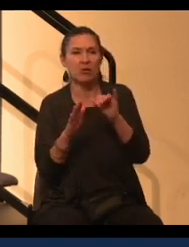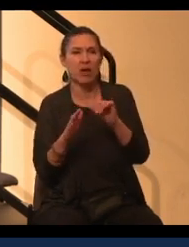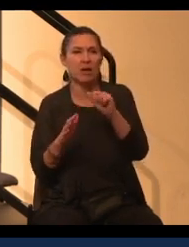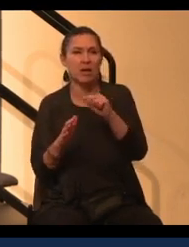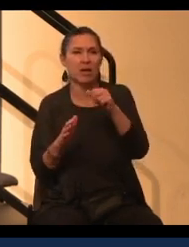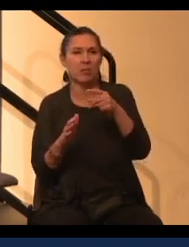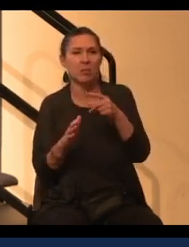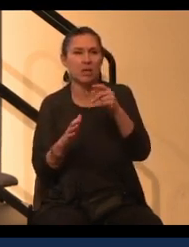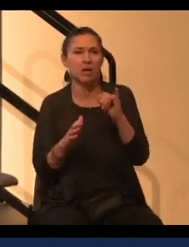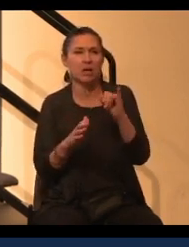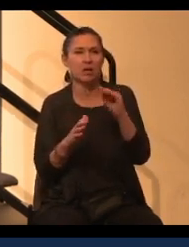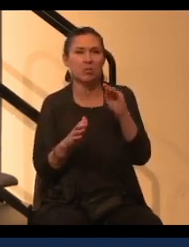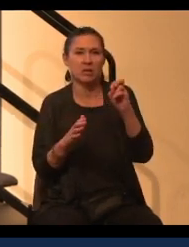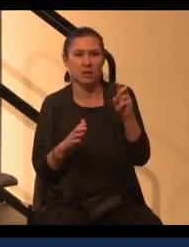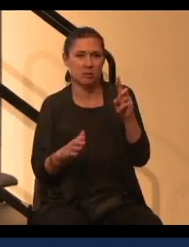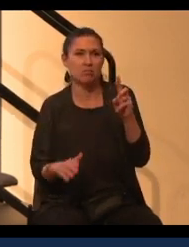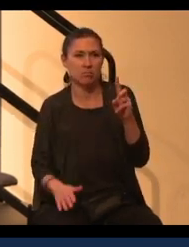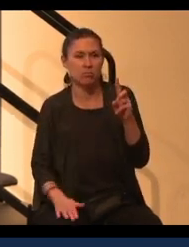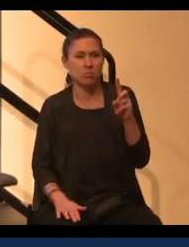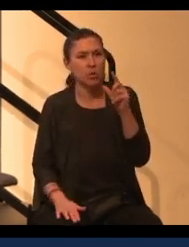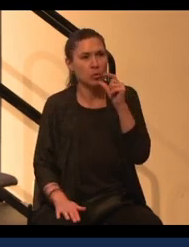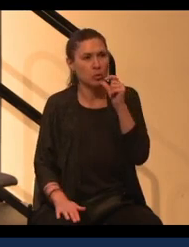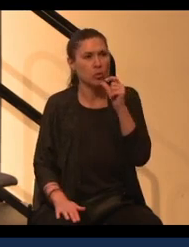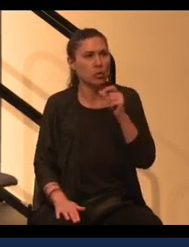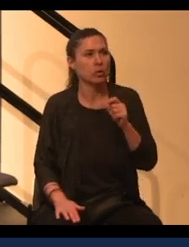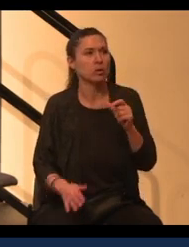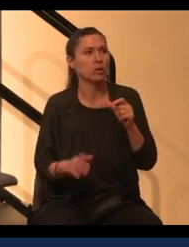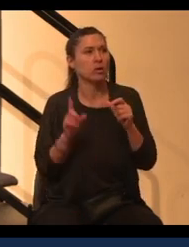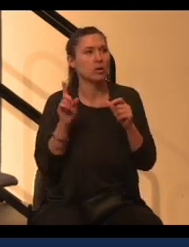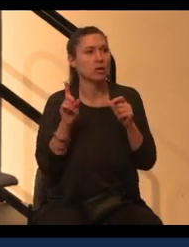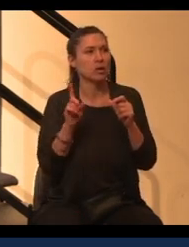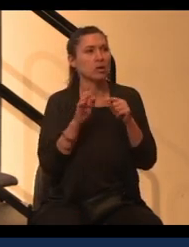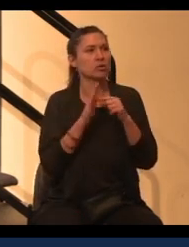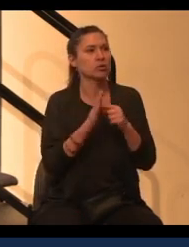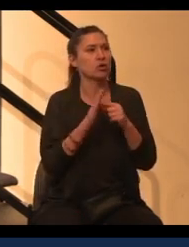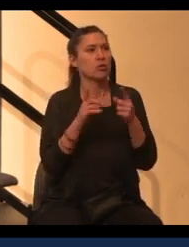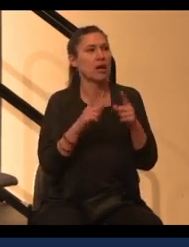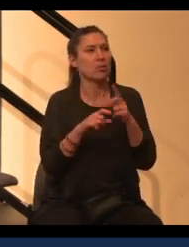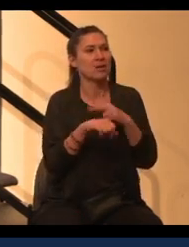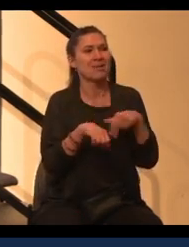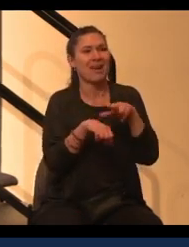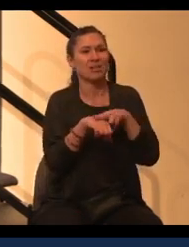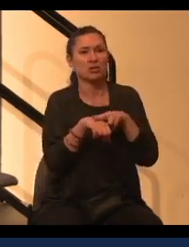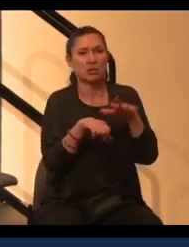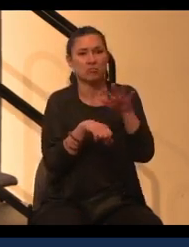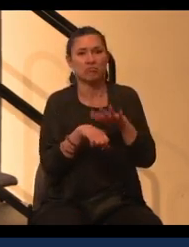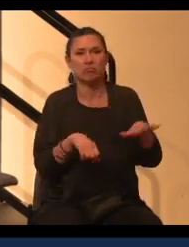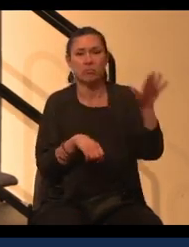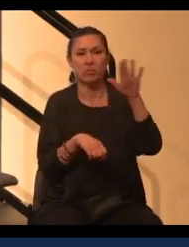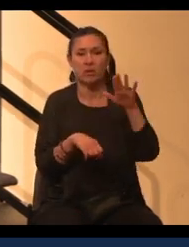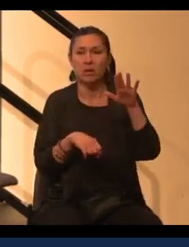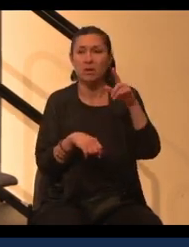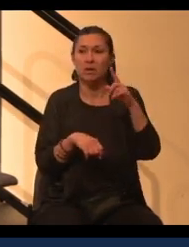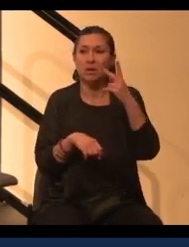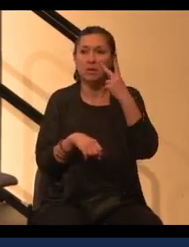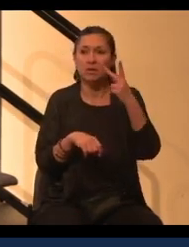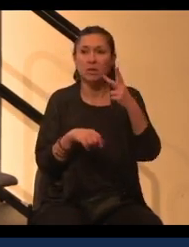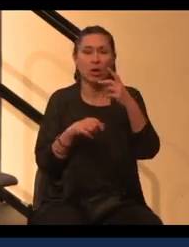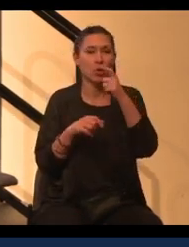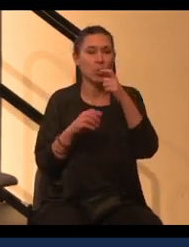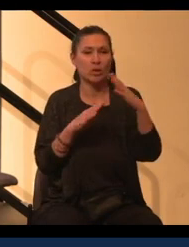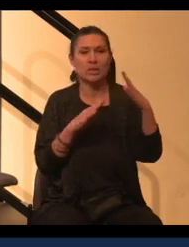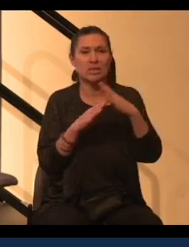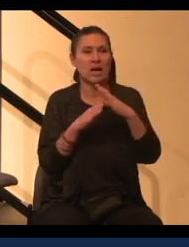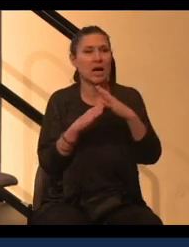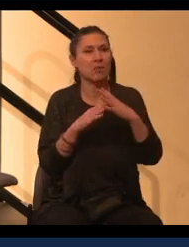Eastern descent, I wanted to just show this slide about national trends. You'll see here that the leading places of origin for